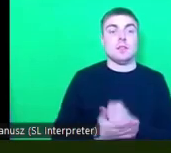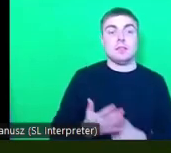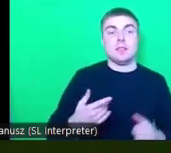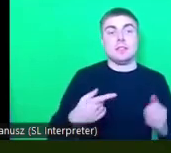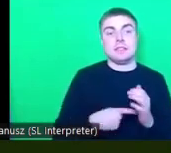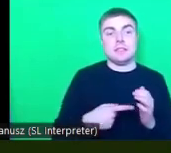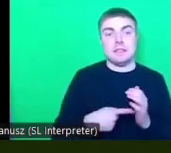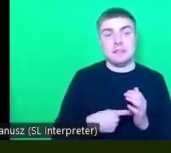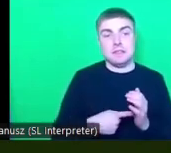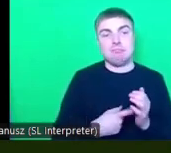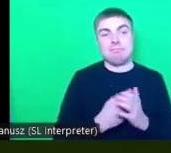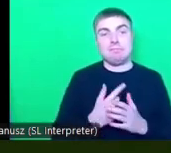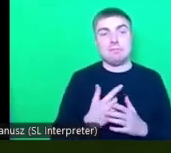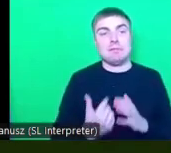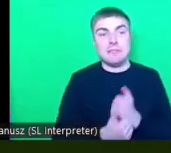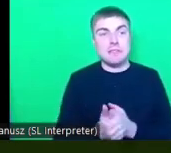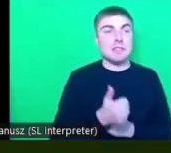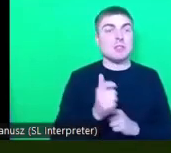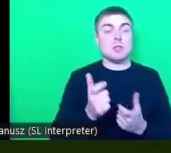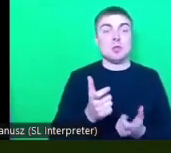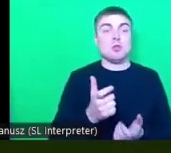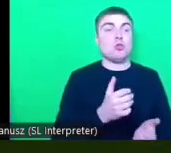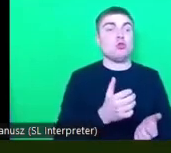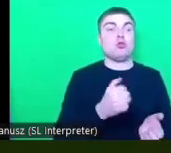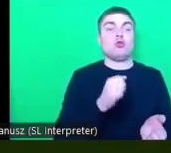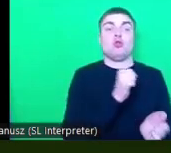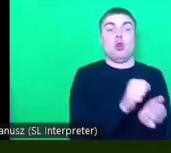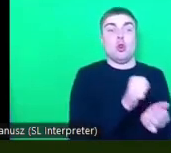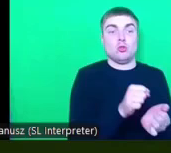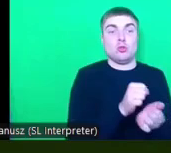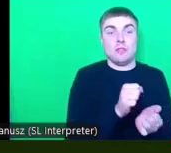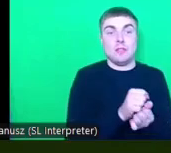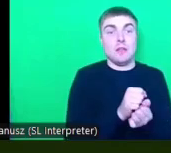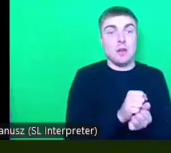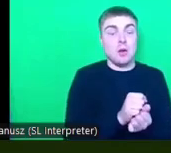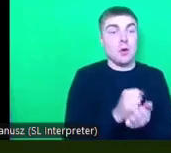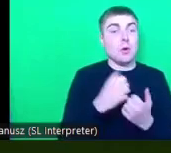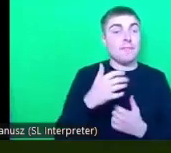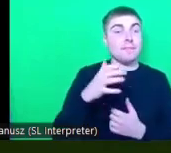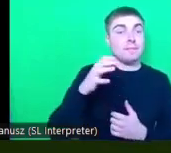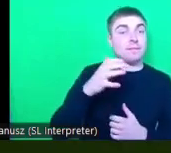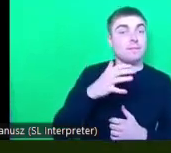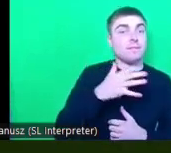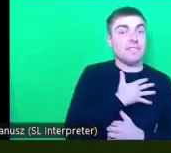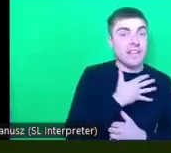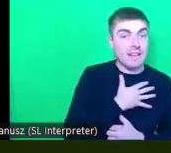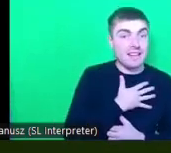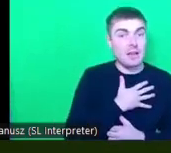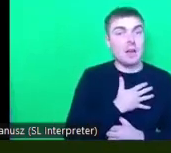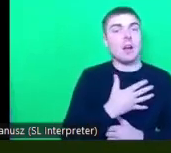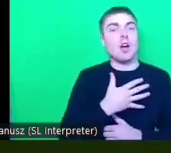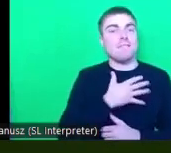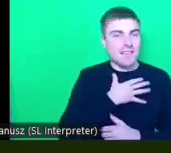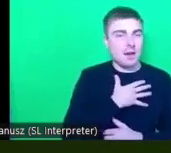on human use of natural resources. And here we will focus on harvest of moose.